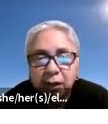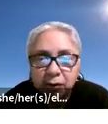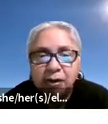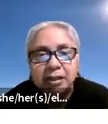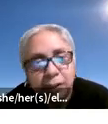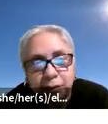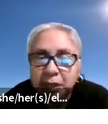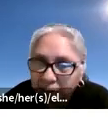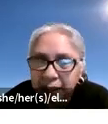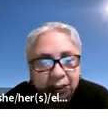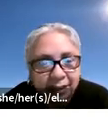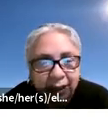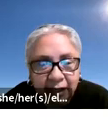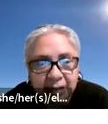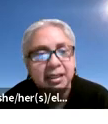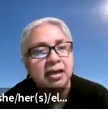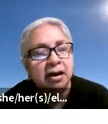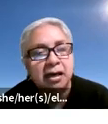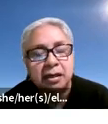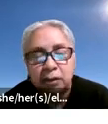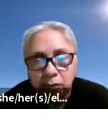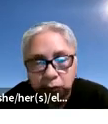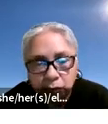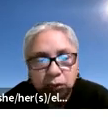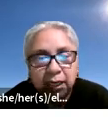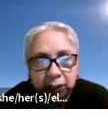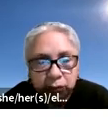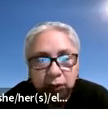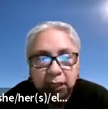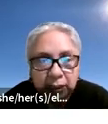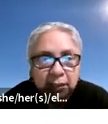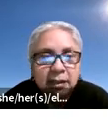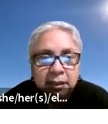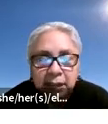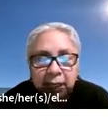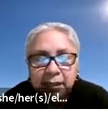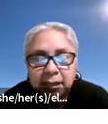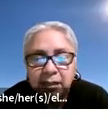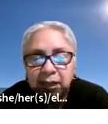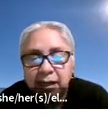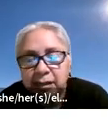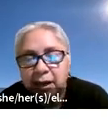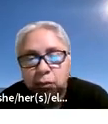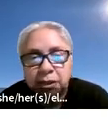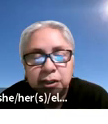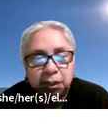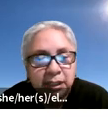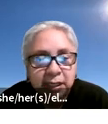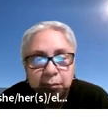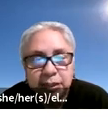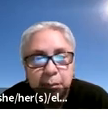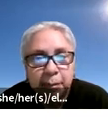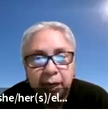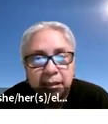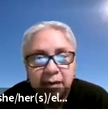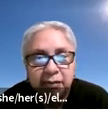don't know until we know it. And then it's like, oh, great. All right. And again, that word humility